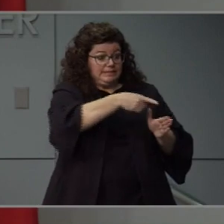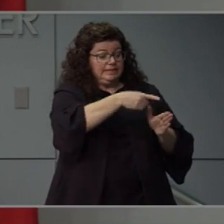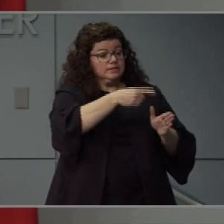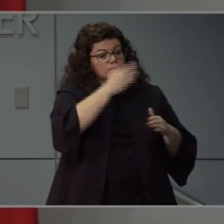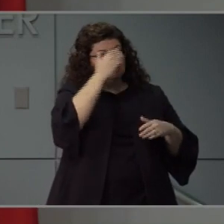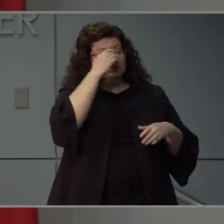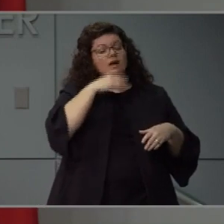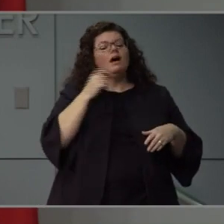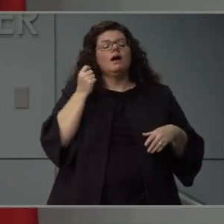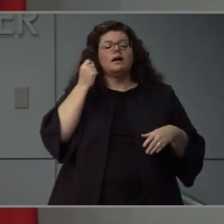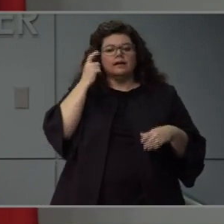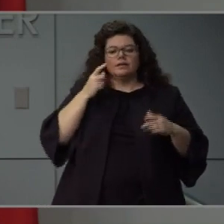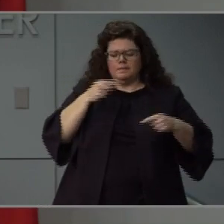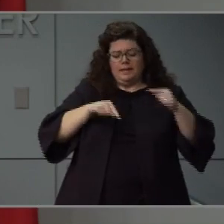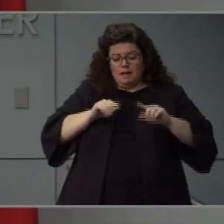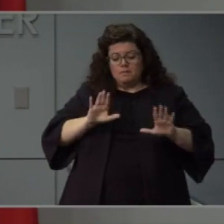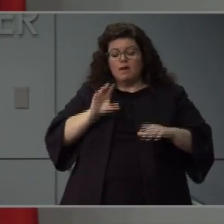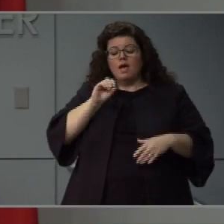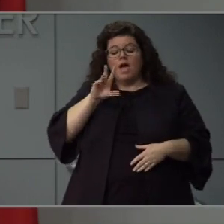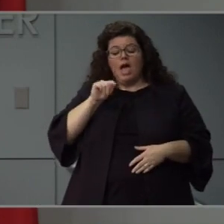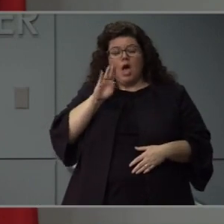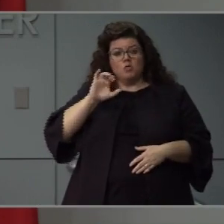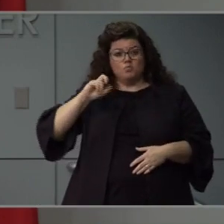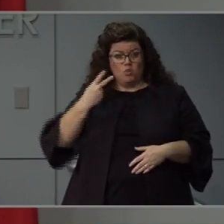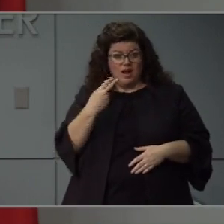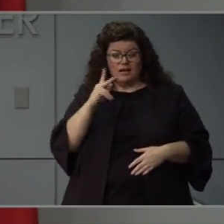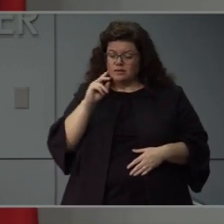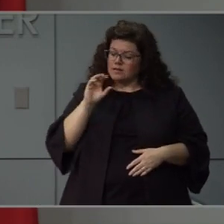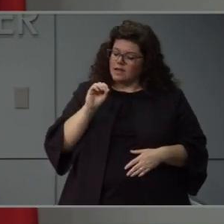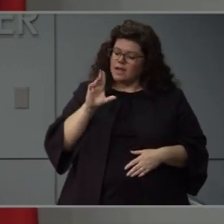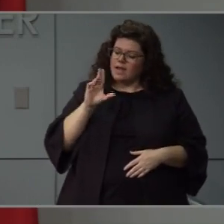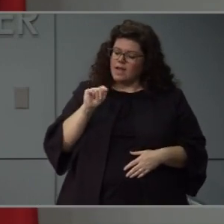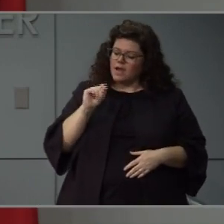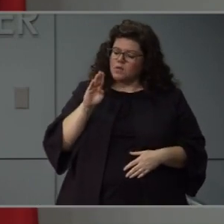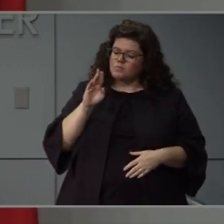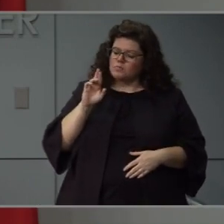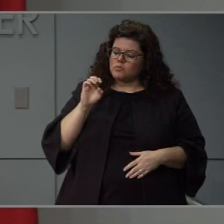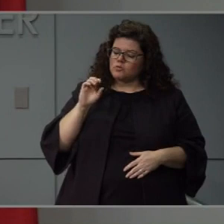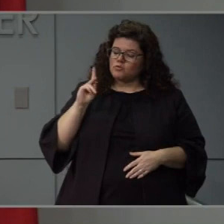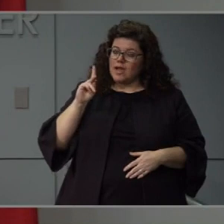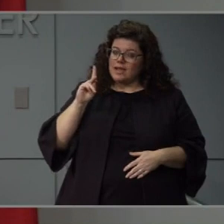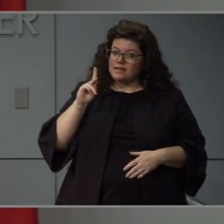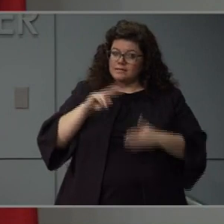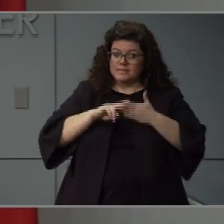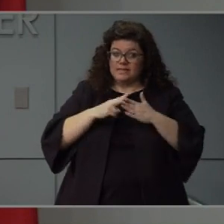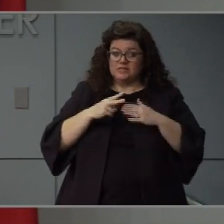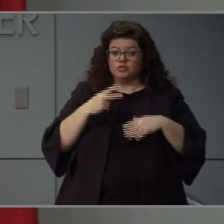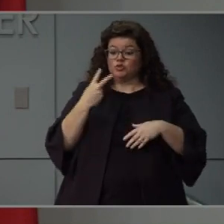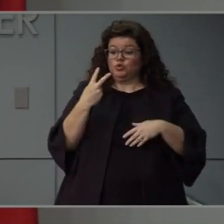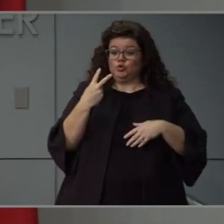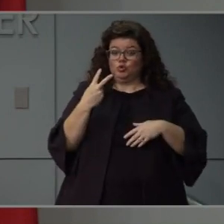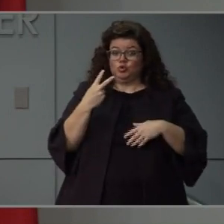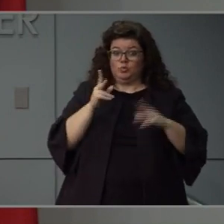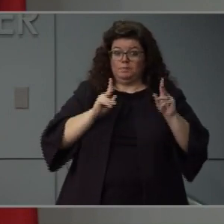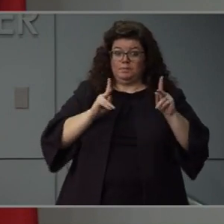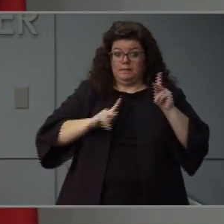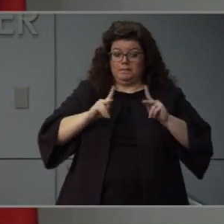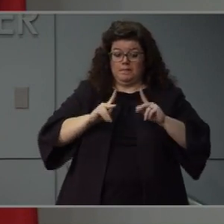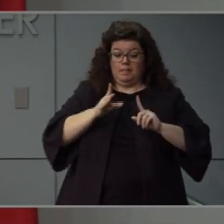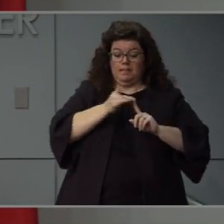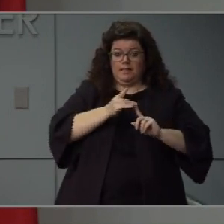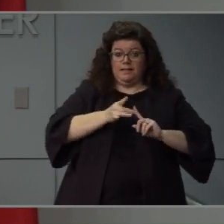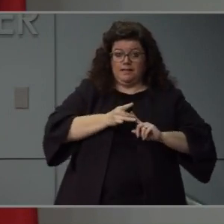because outbreak is 2 or more cases. So the guidance right now is even if you have one person within that facility,